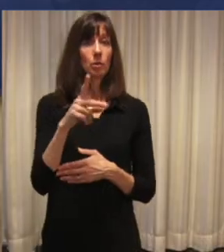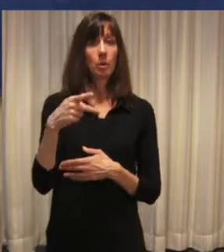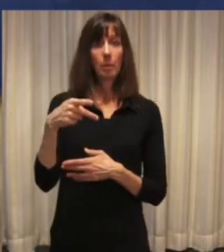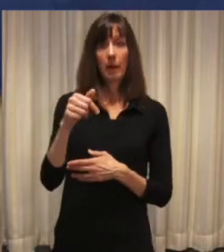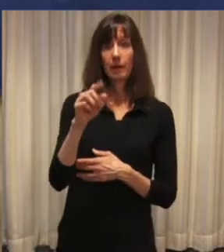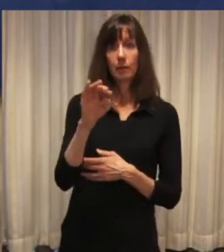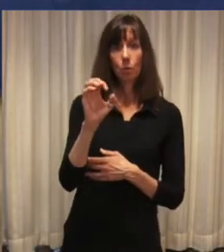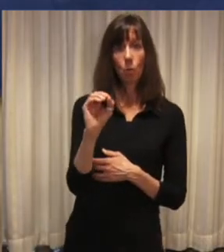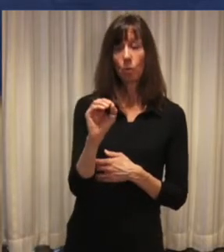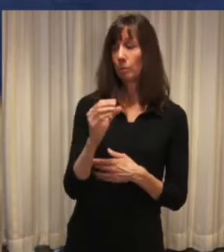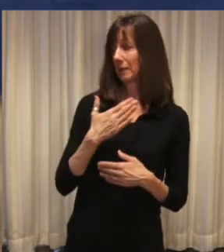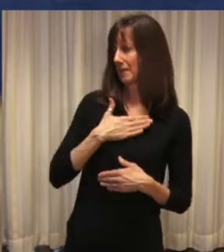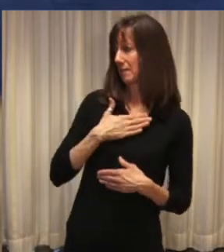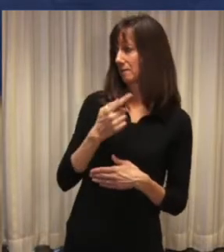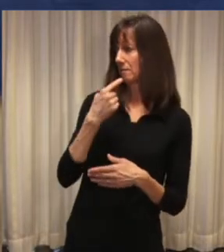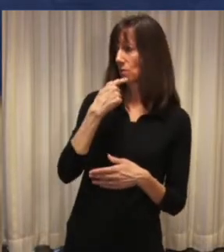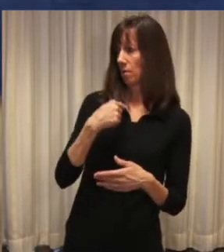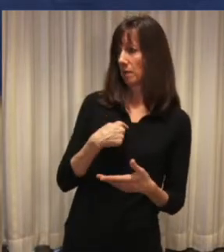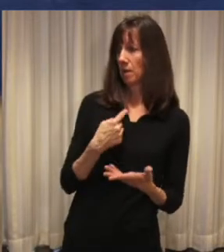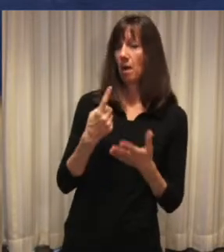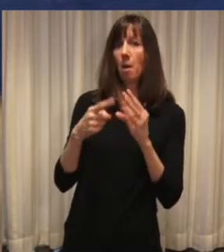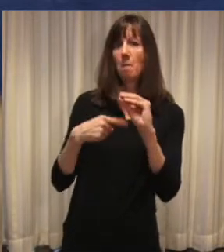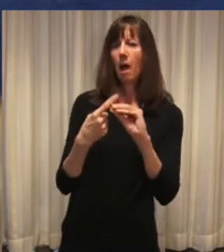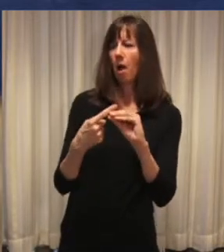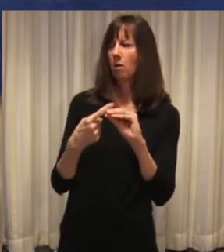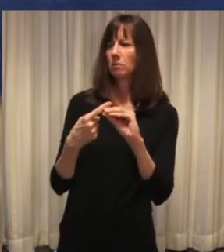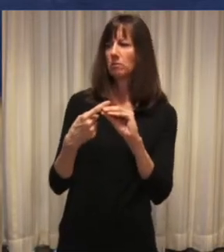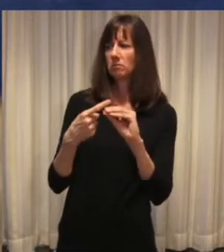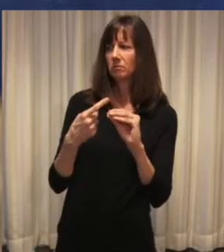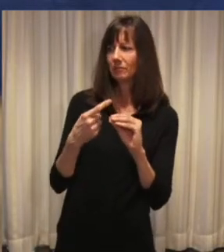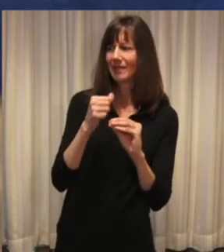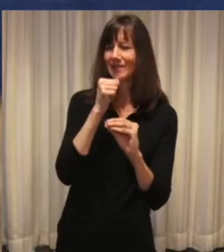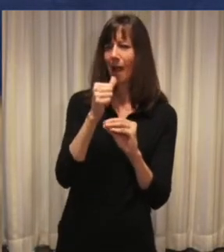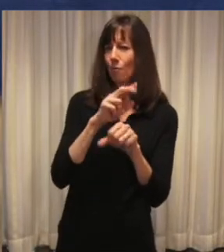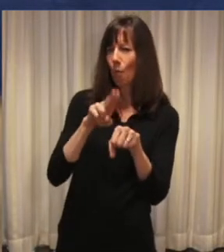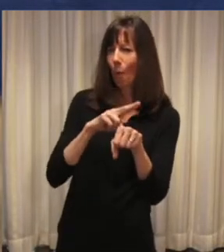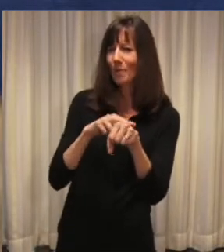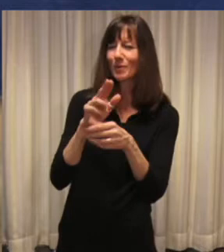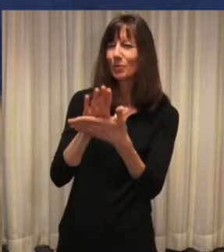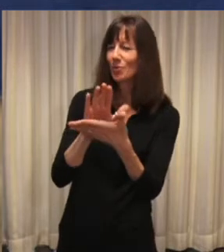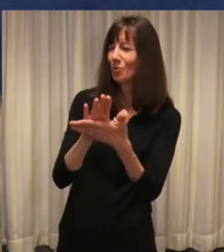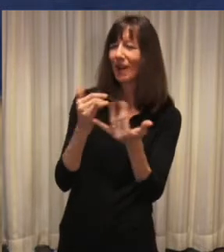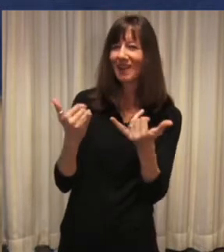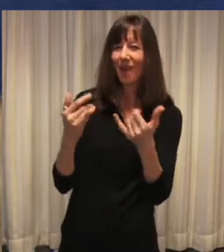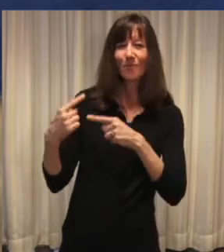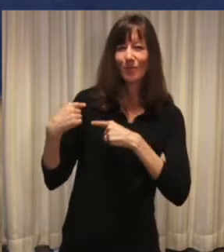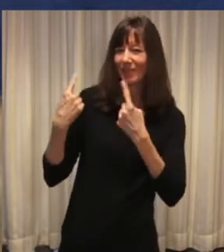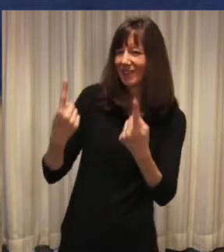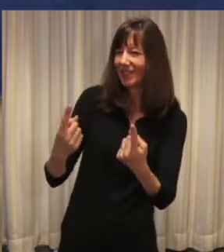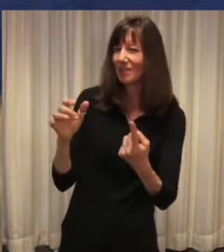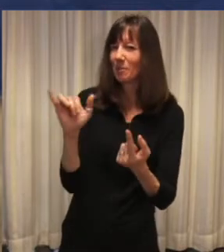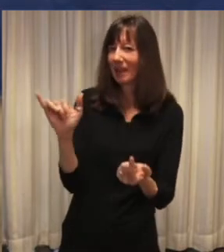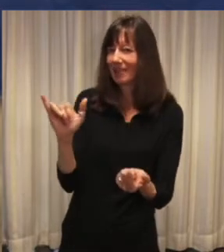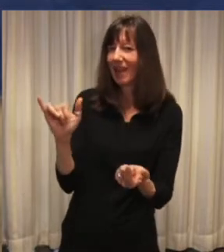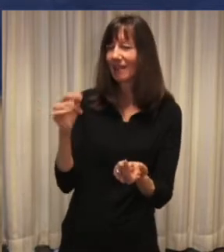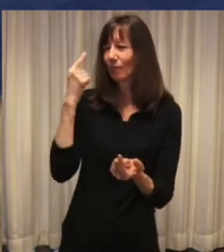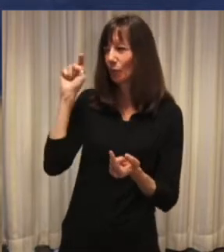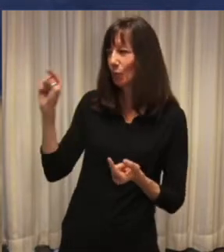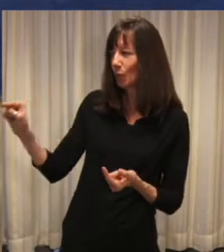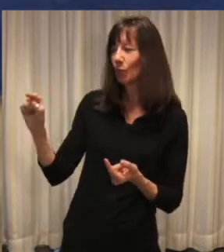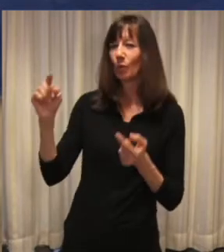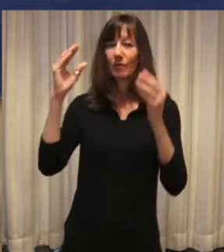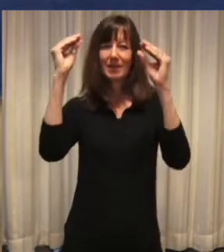bit about what it's been 3 weeks now, basically? Yes. What has that been like for you, for the teachers,